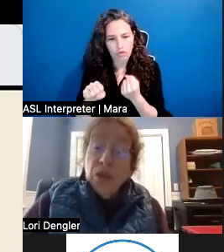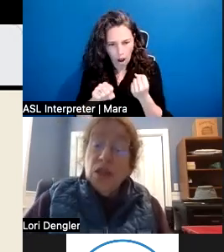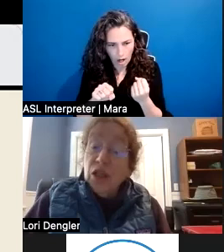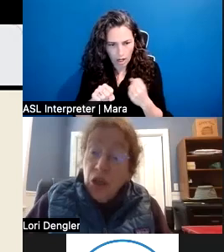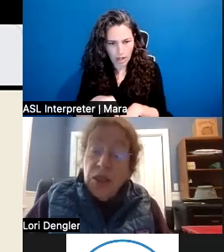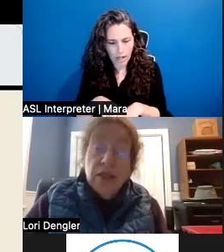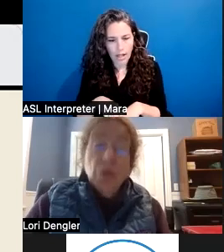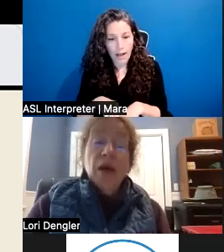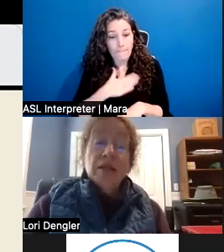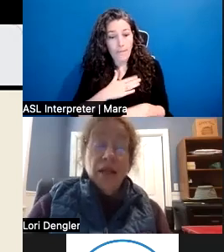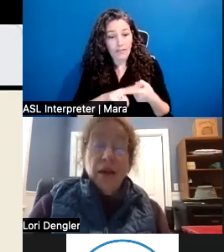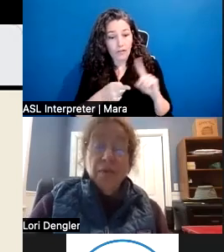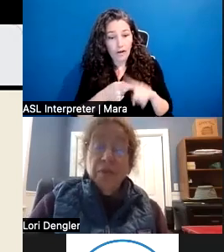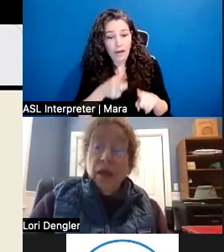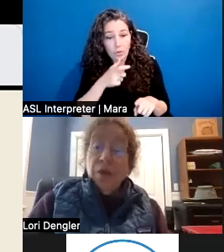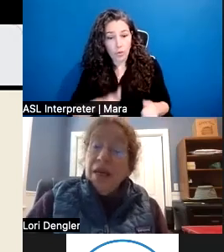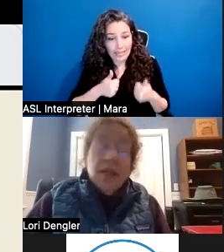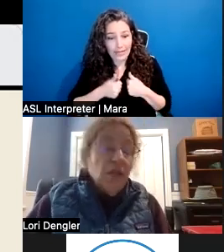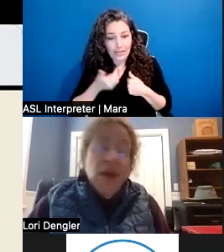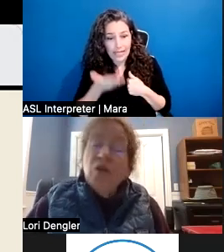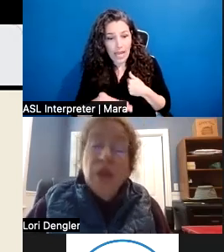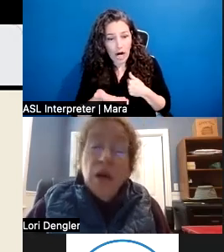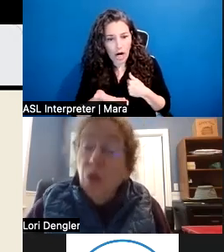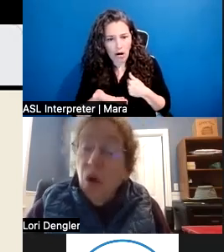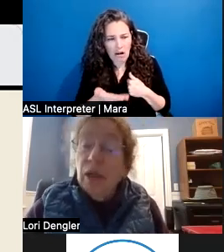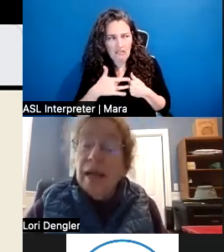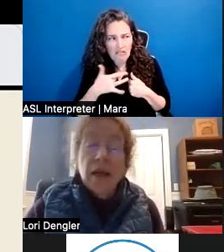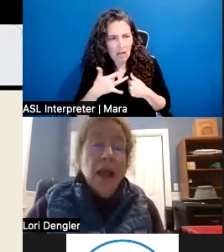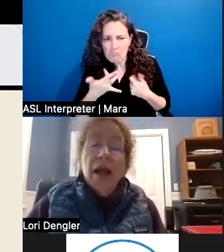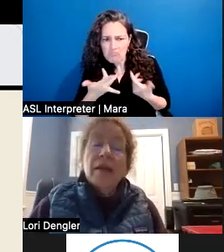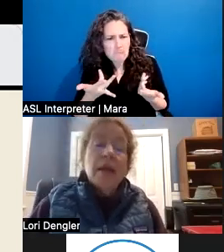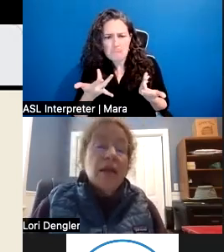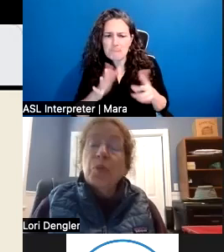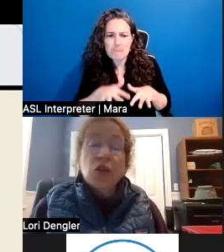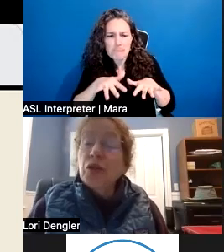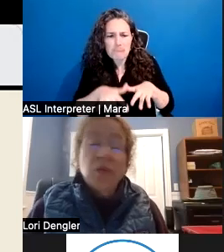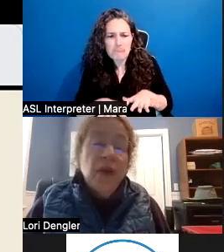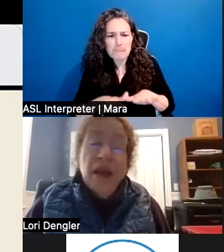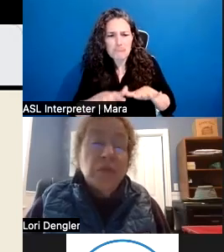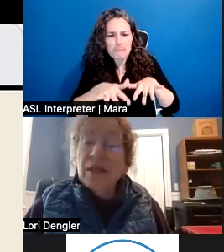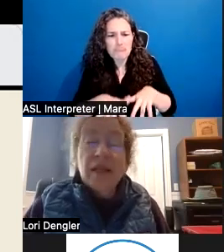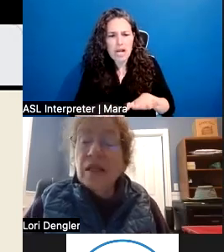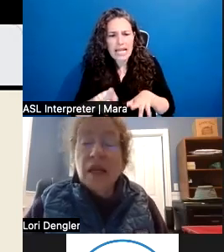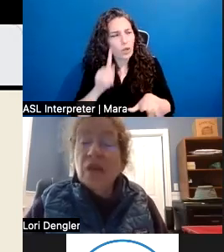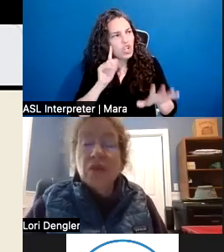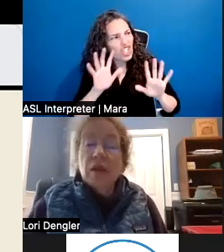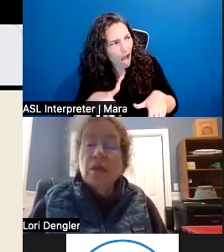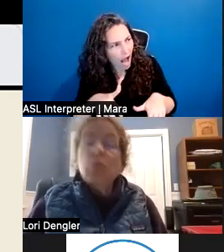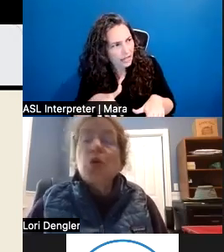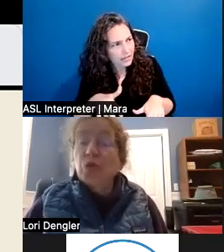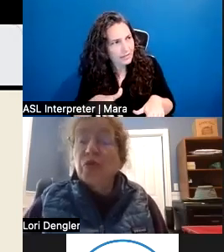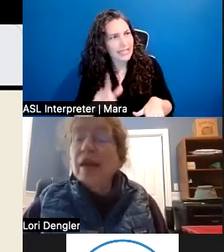earthquake was as close as it was to him, because it felt very rolling, and his picture frames didn't